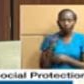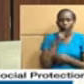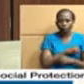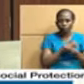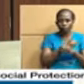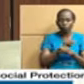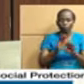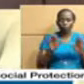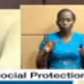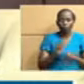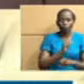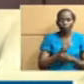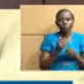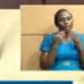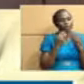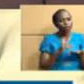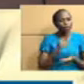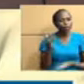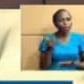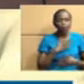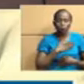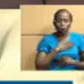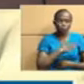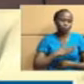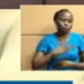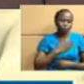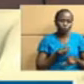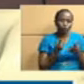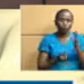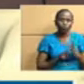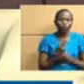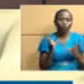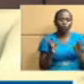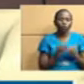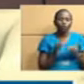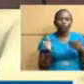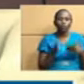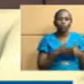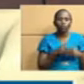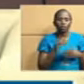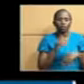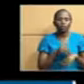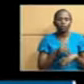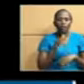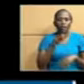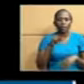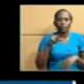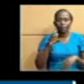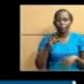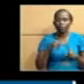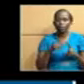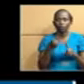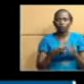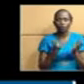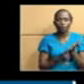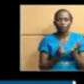their workers. Thank you very much. I'm afraid I'm not able to provide another opportunity for closing remarks for Angela Bagene, but Angela from the Uganda